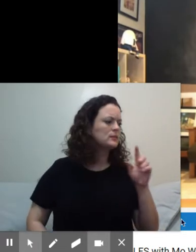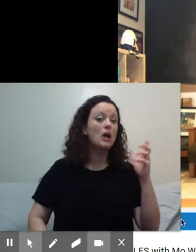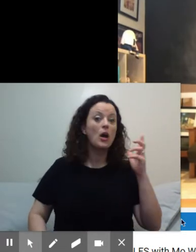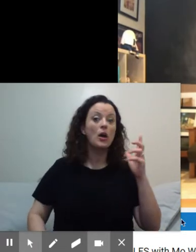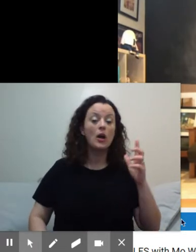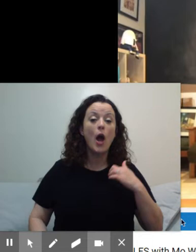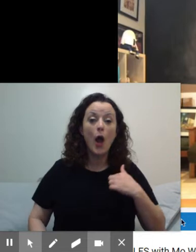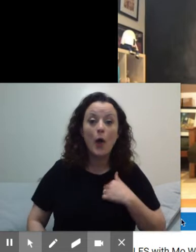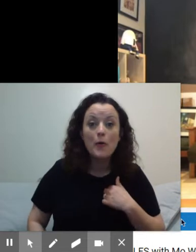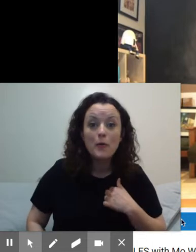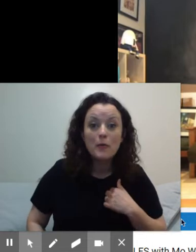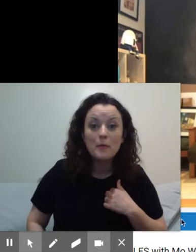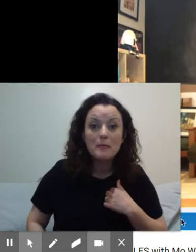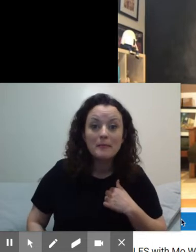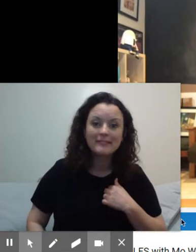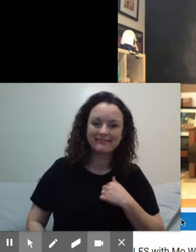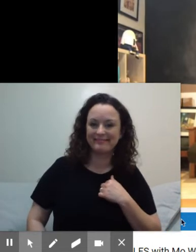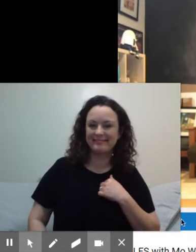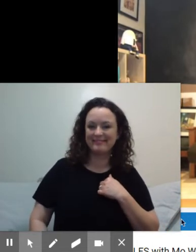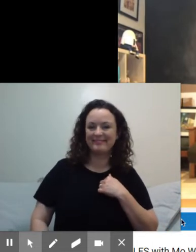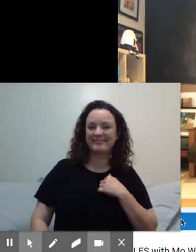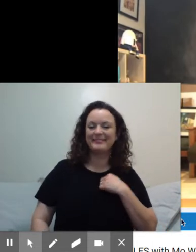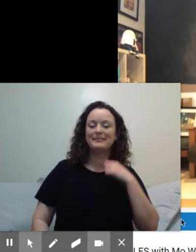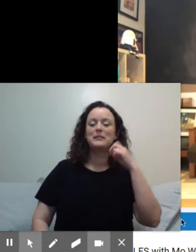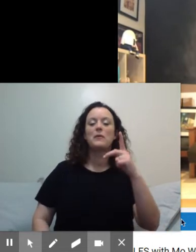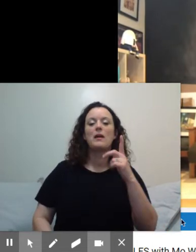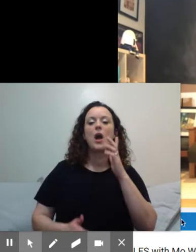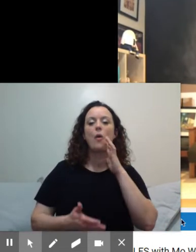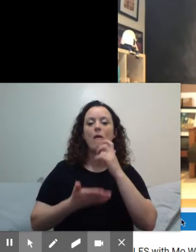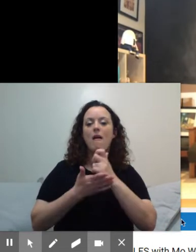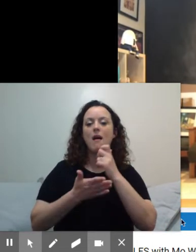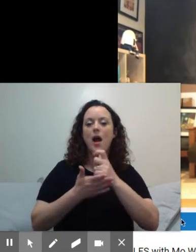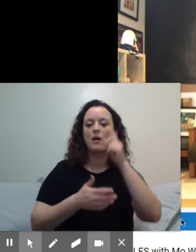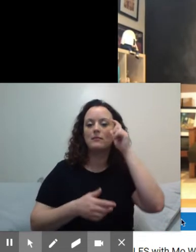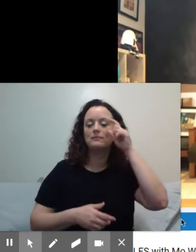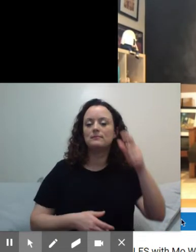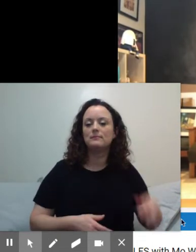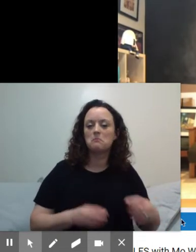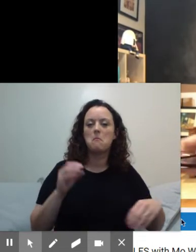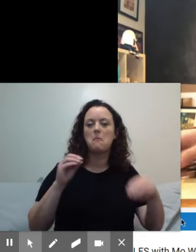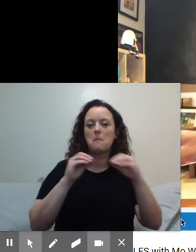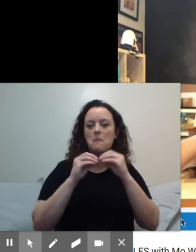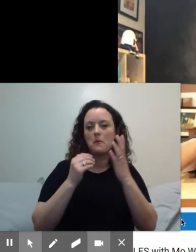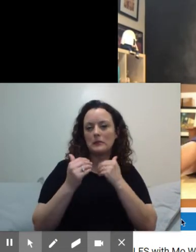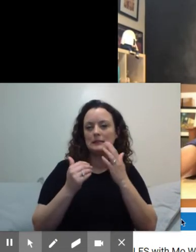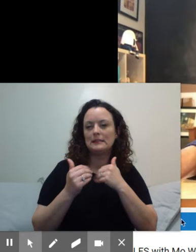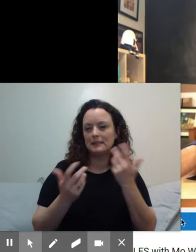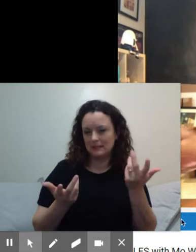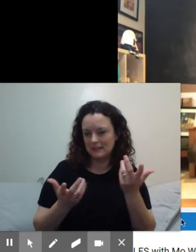Oh, you mean me? Here, I'll make it a little easy for you. I'm going to take off my glasses.